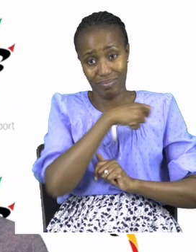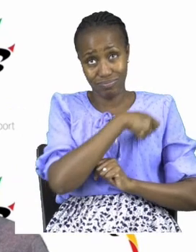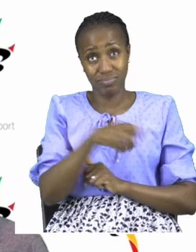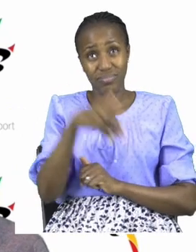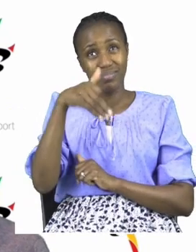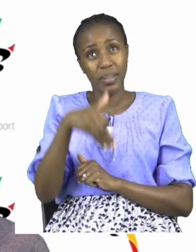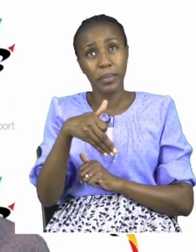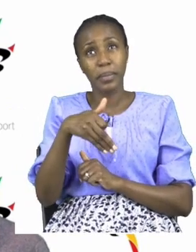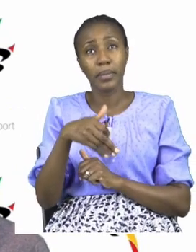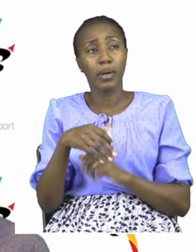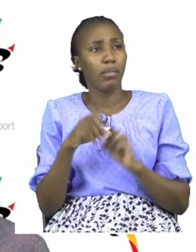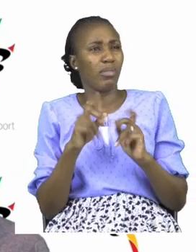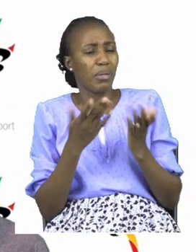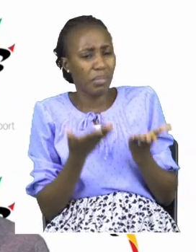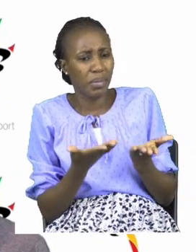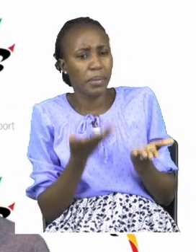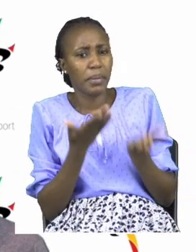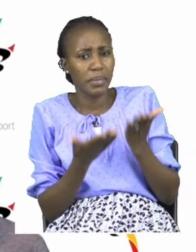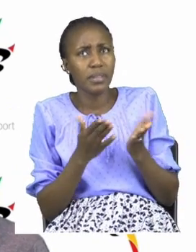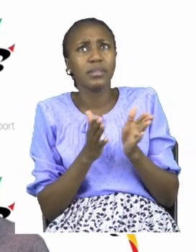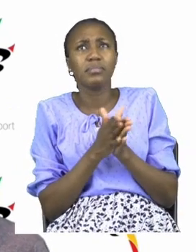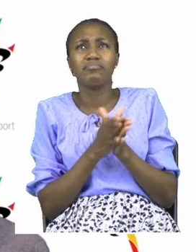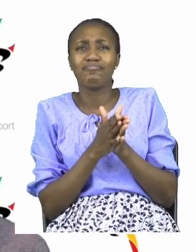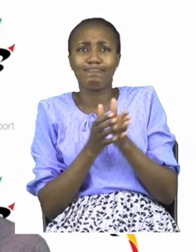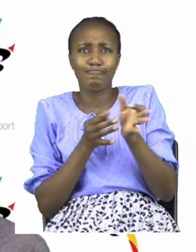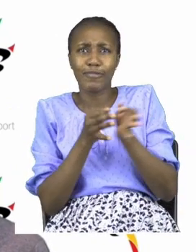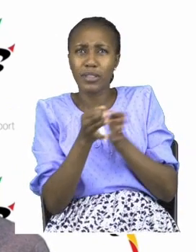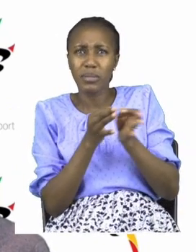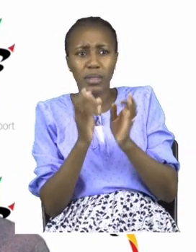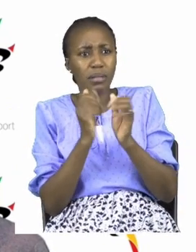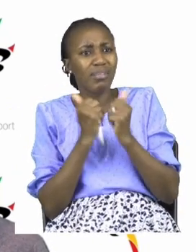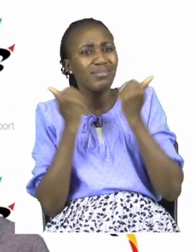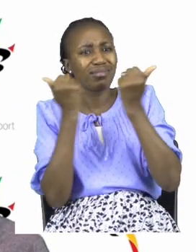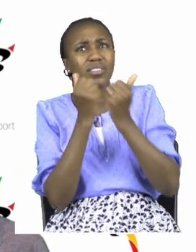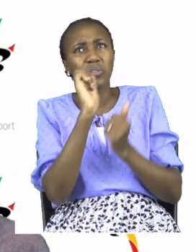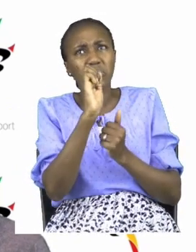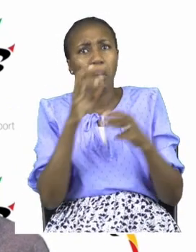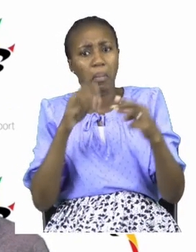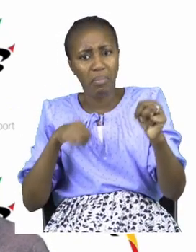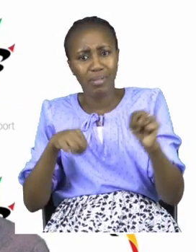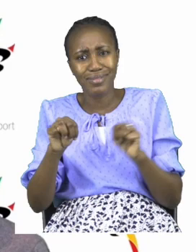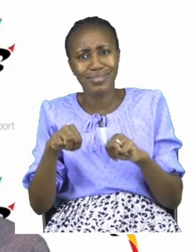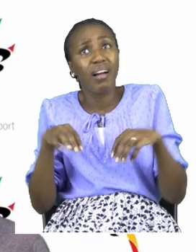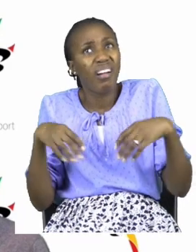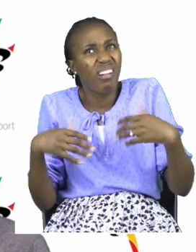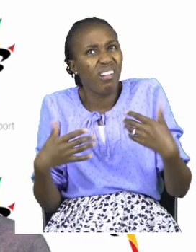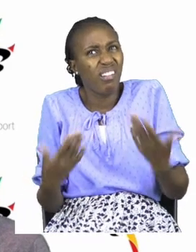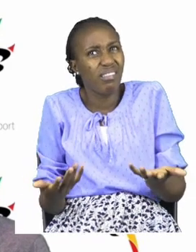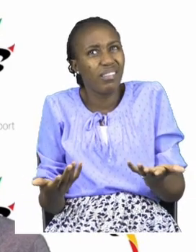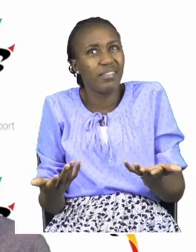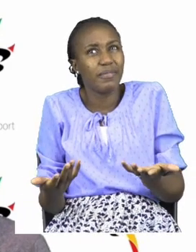brief overview of your association and the management as it stands at the moment.